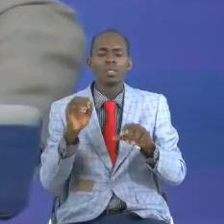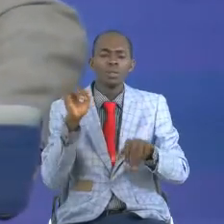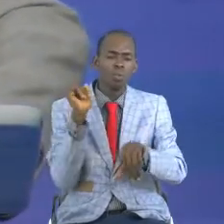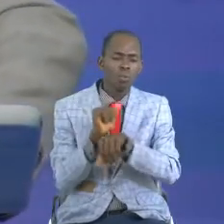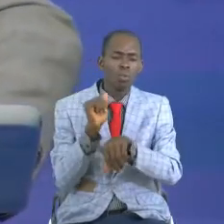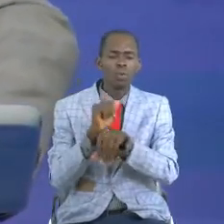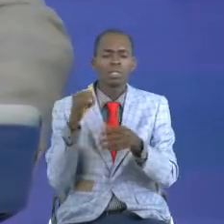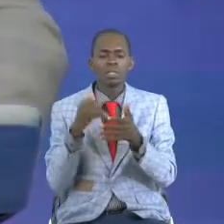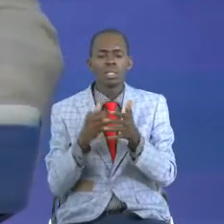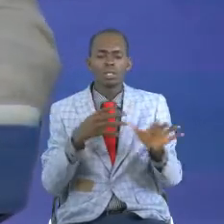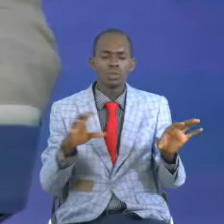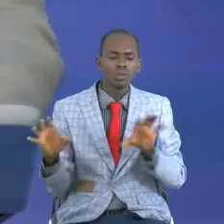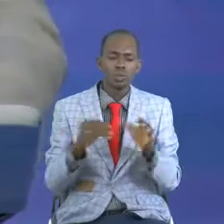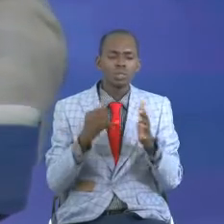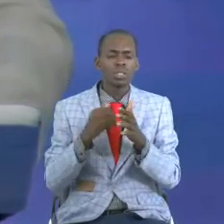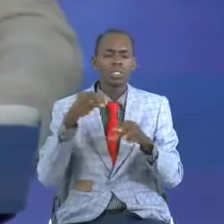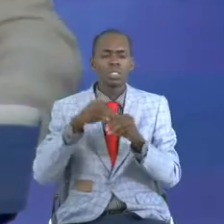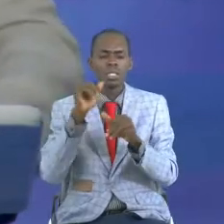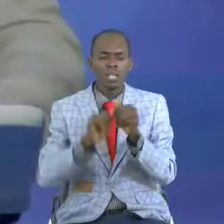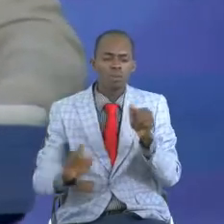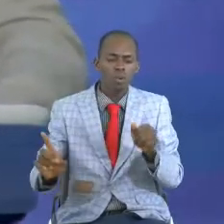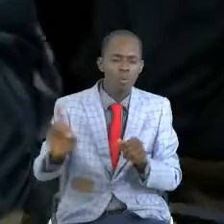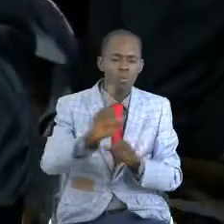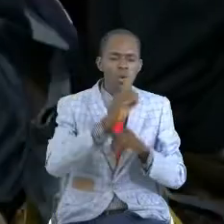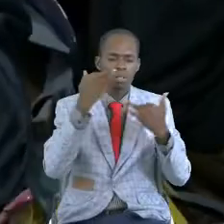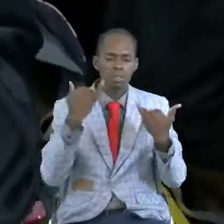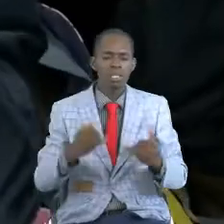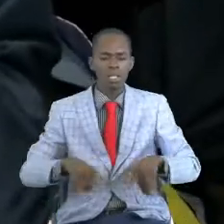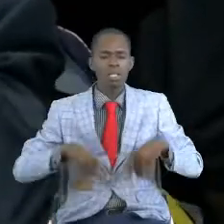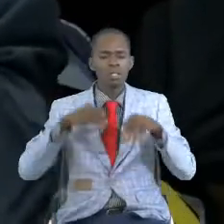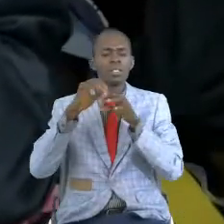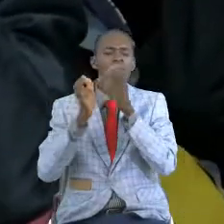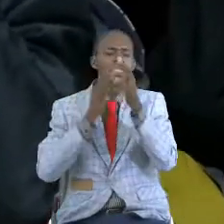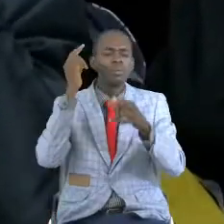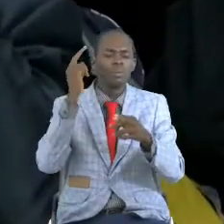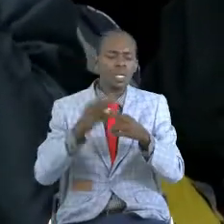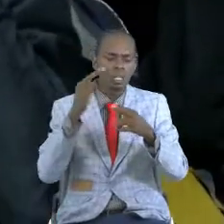it in everyone tonight in Jesus' name.